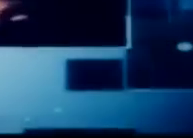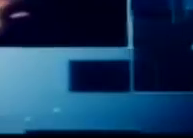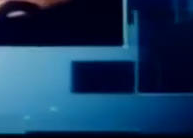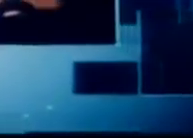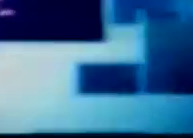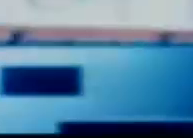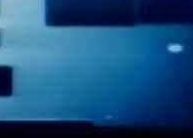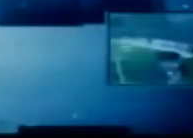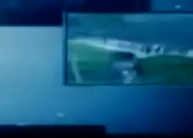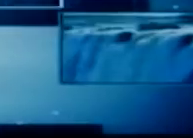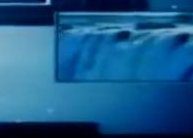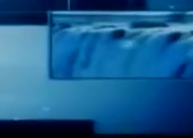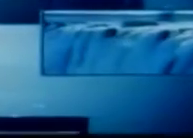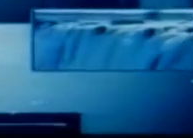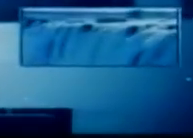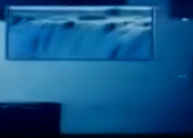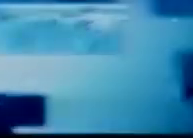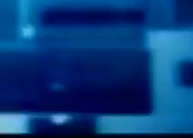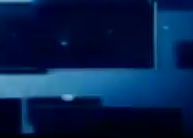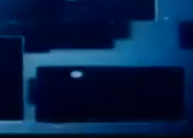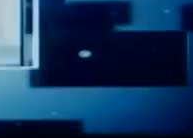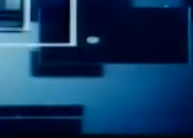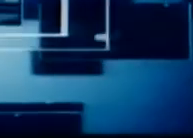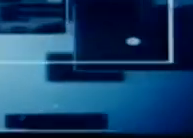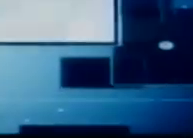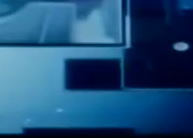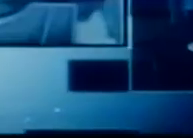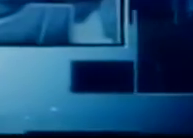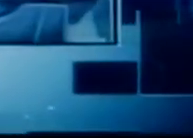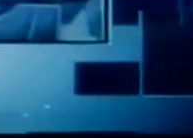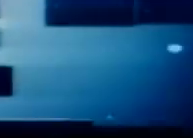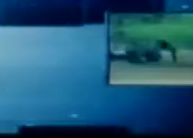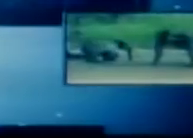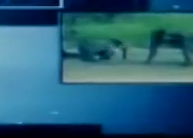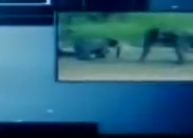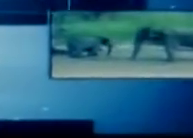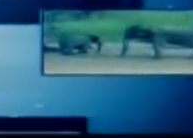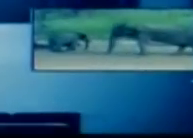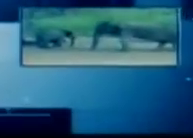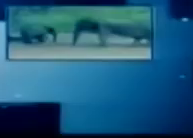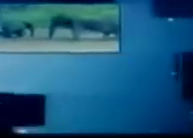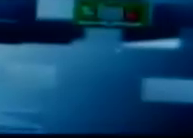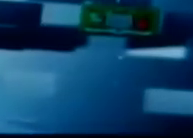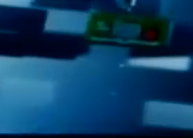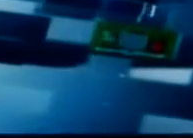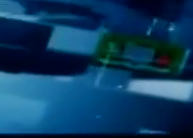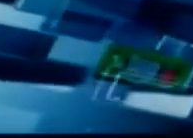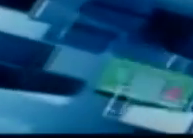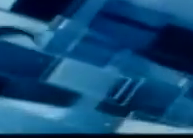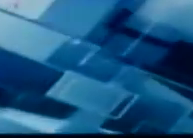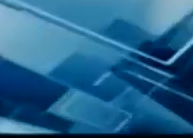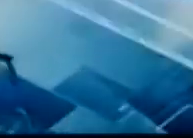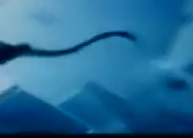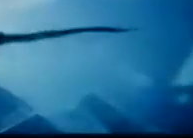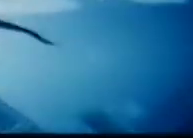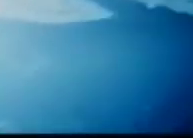also improve the content. Star Times of China are also undertaking the refurbishment of ZNBC